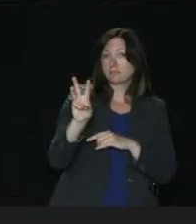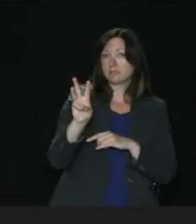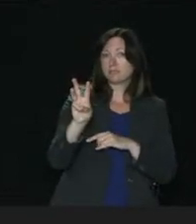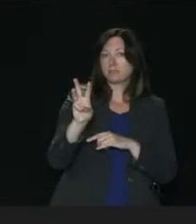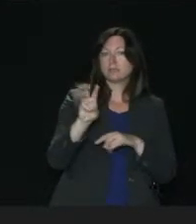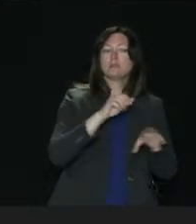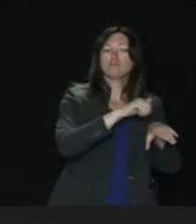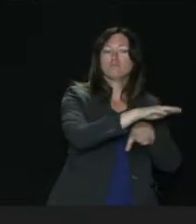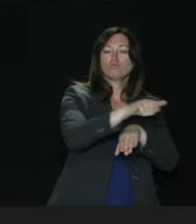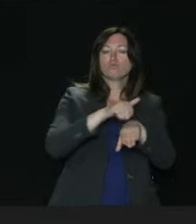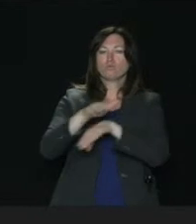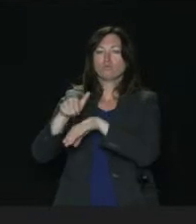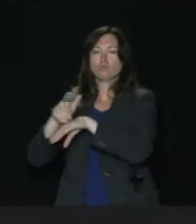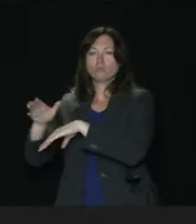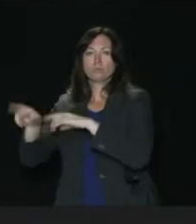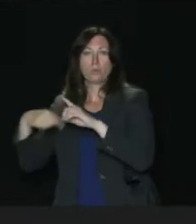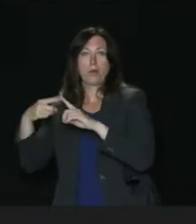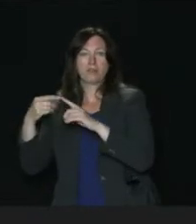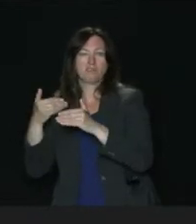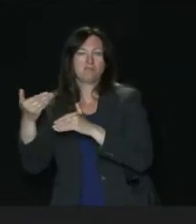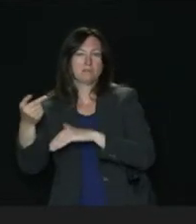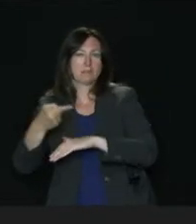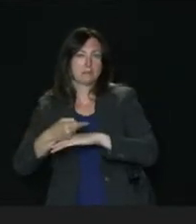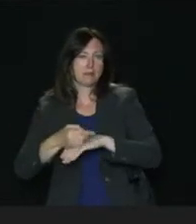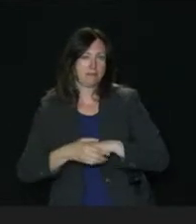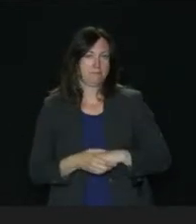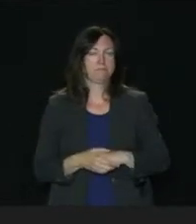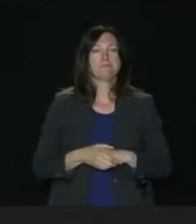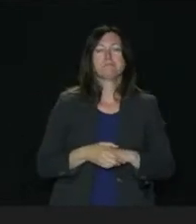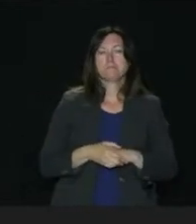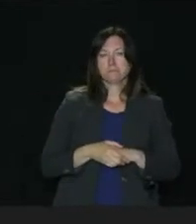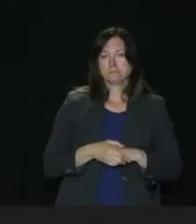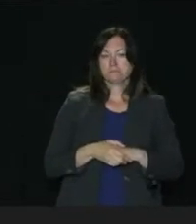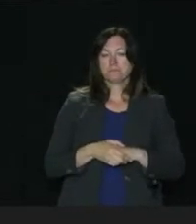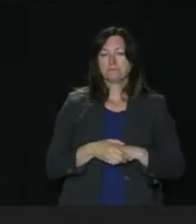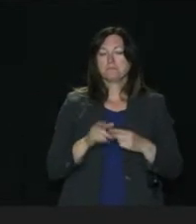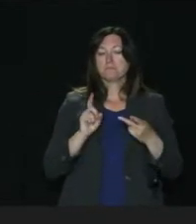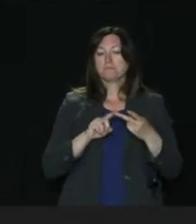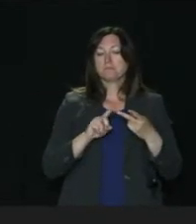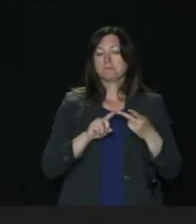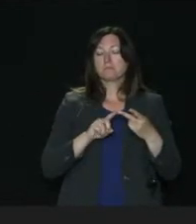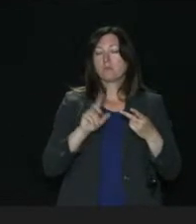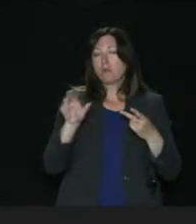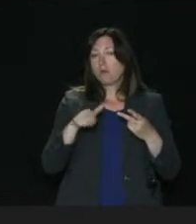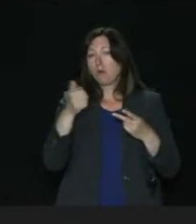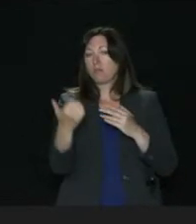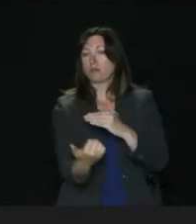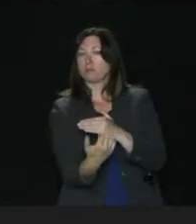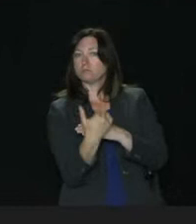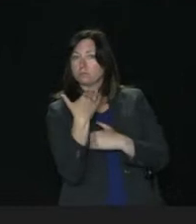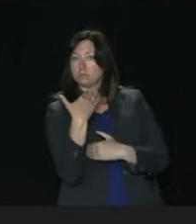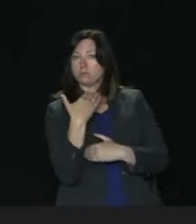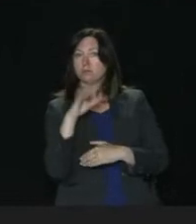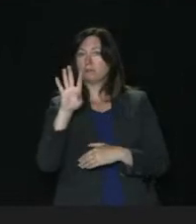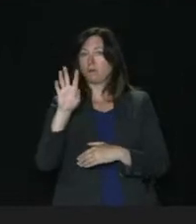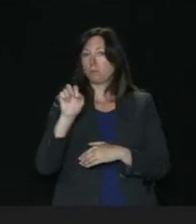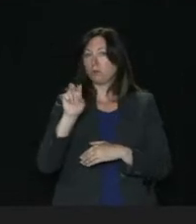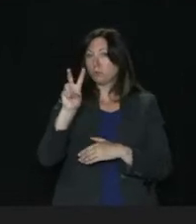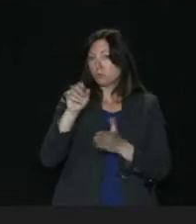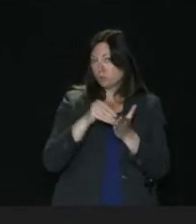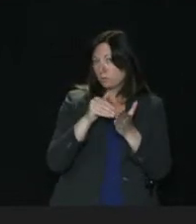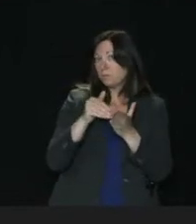distribution commencing the following day. We are anticipating a further shipment of 4.2